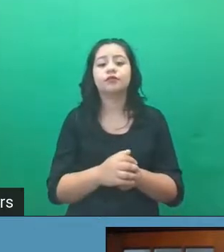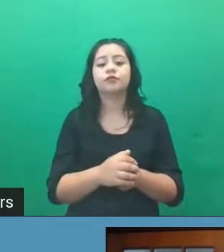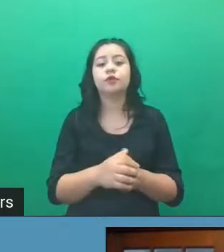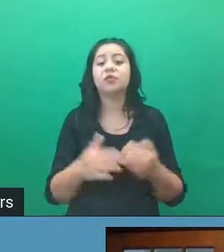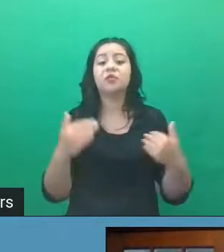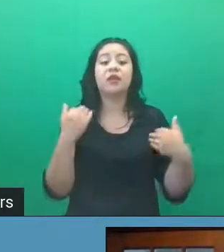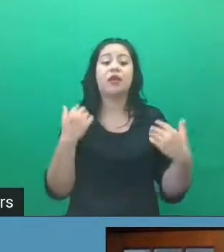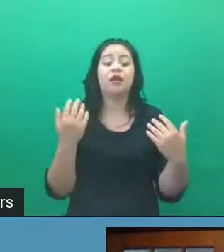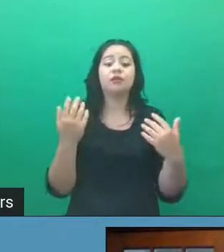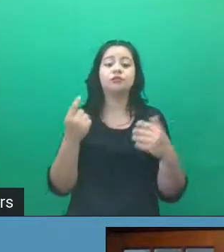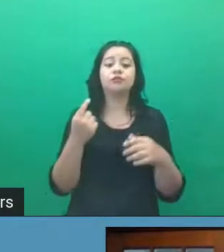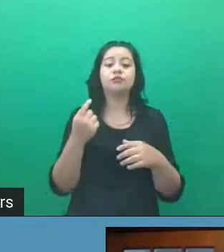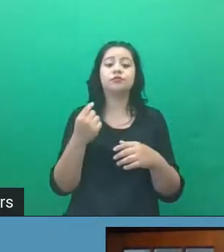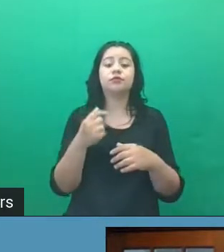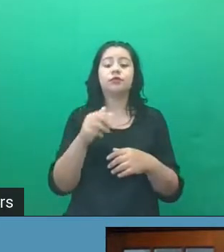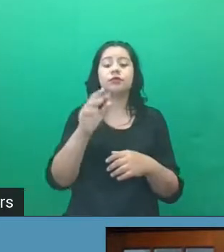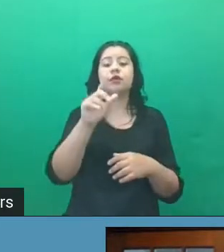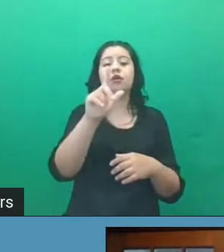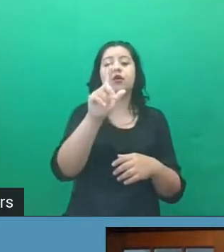and chat with us.